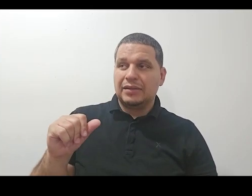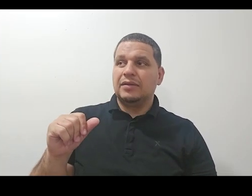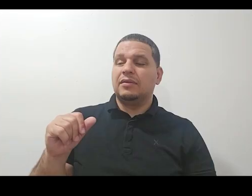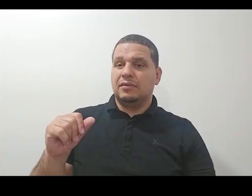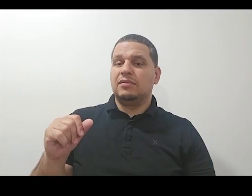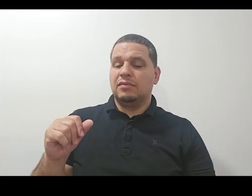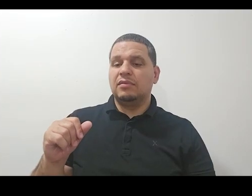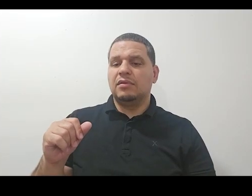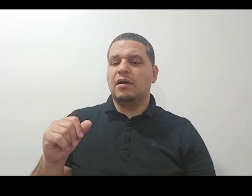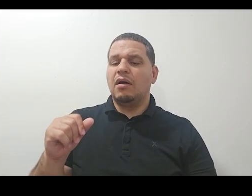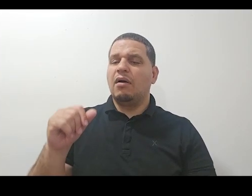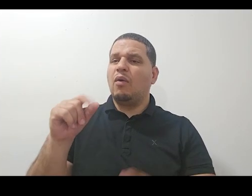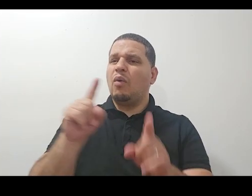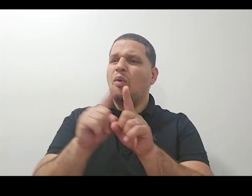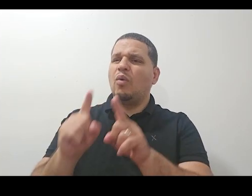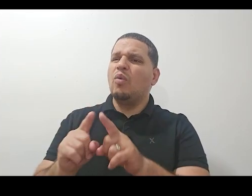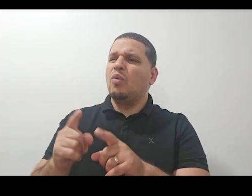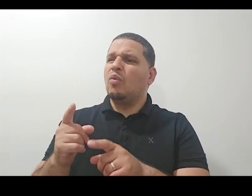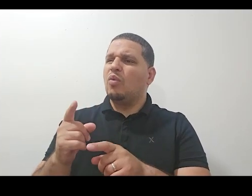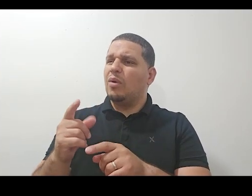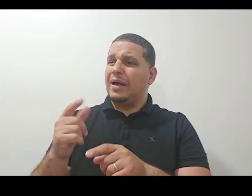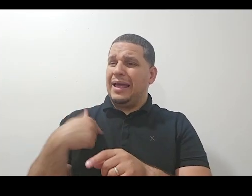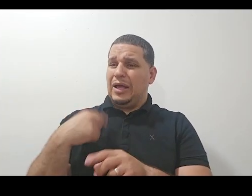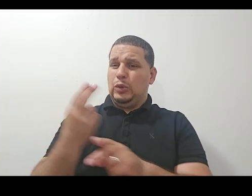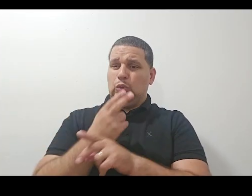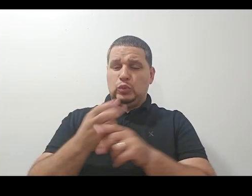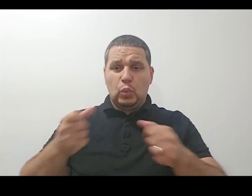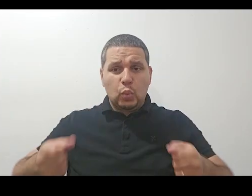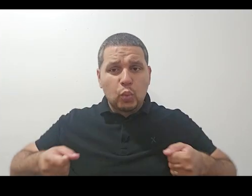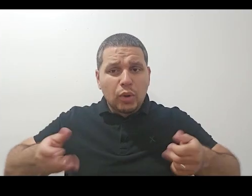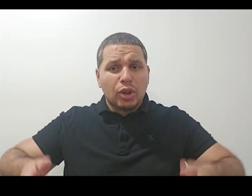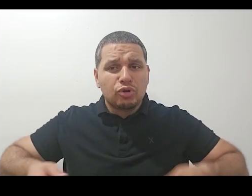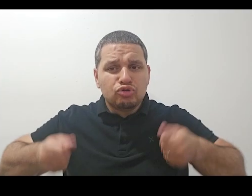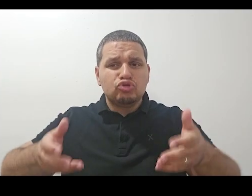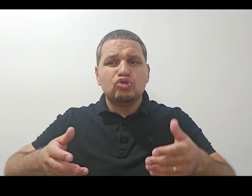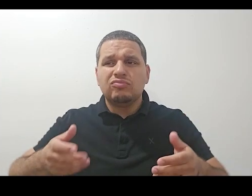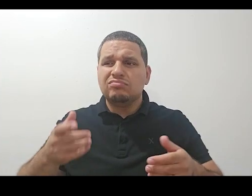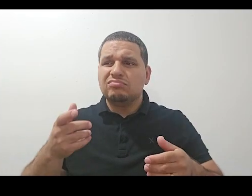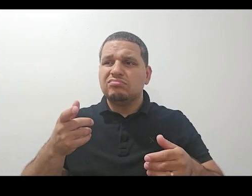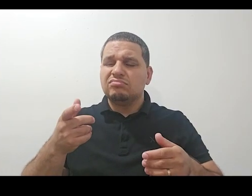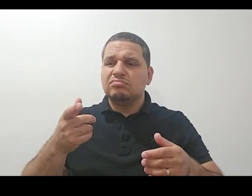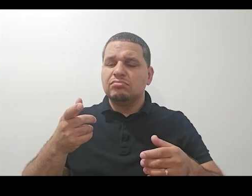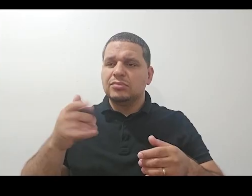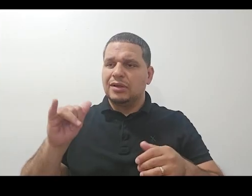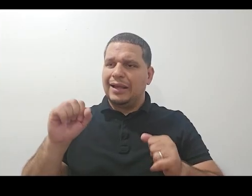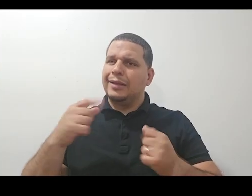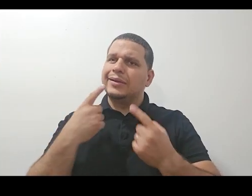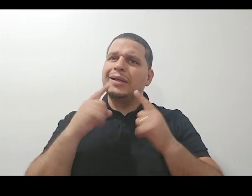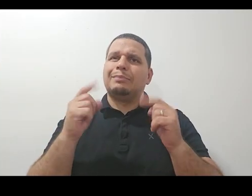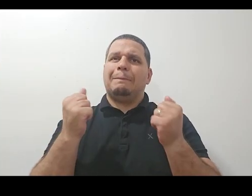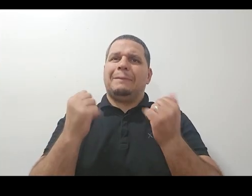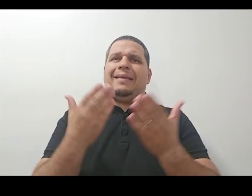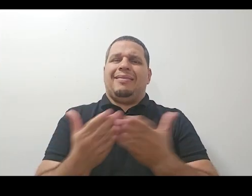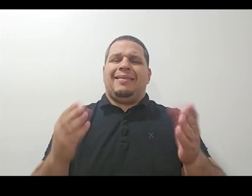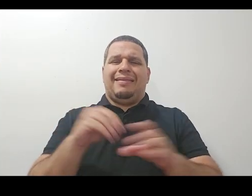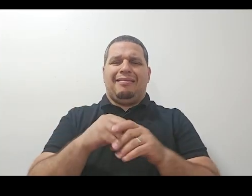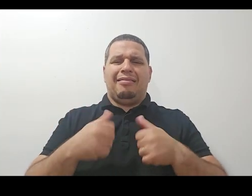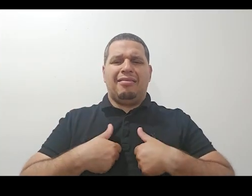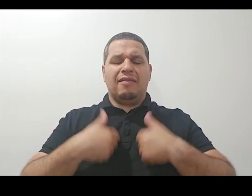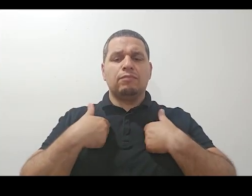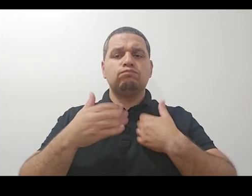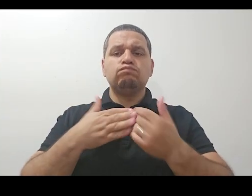spina bifida, and to know that as a wheelchair user, you're still able to accomplish many things in life, even